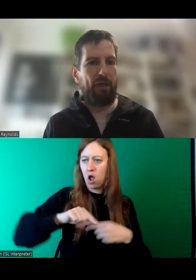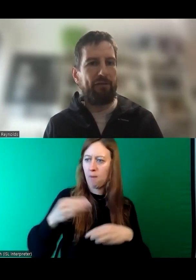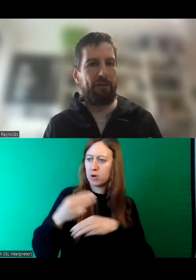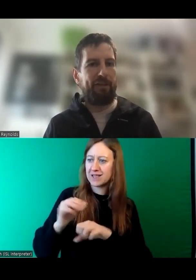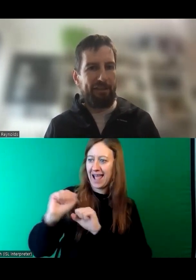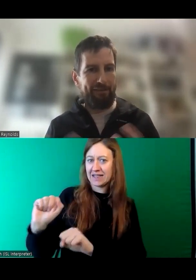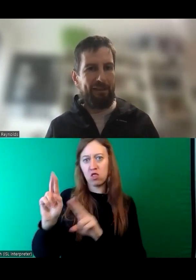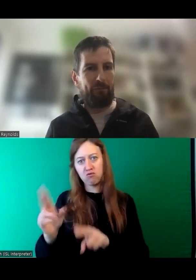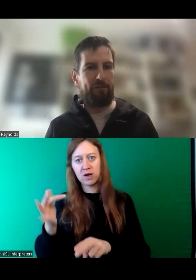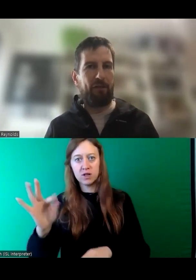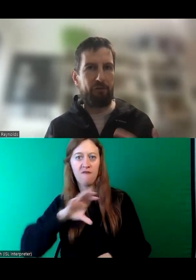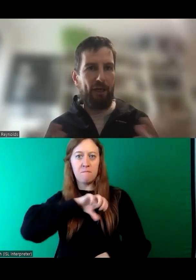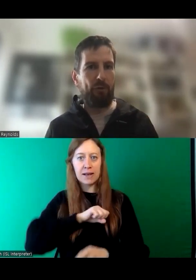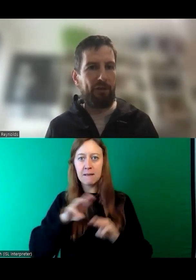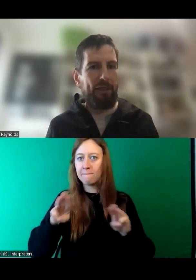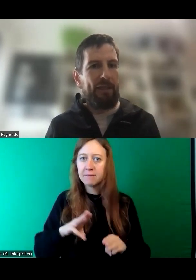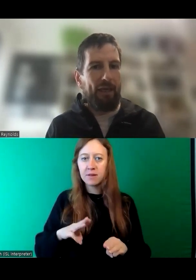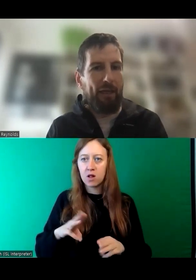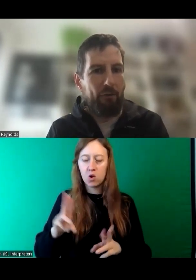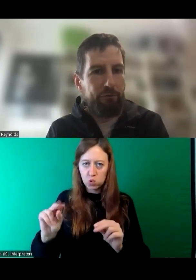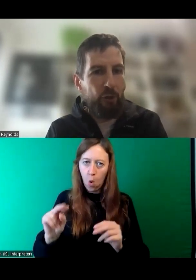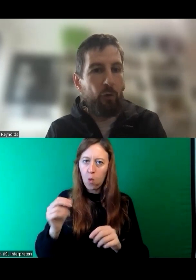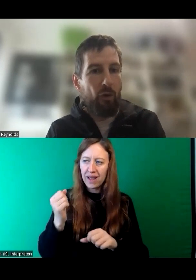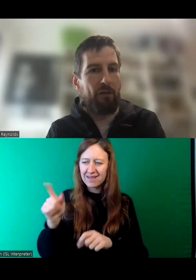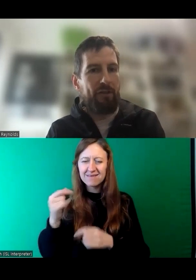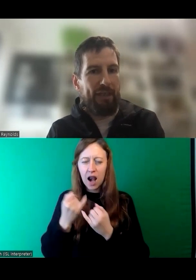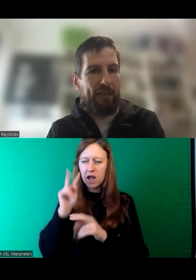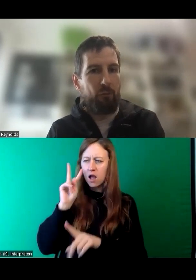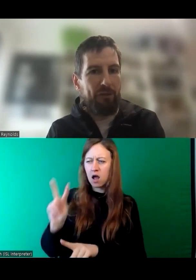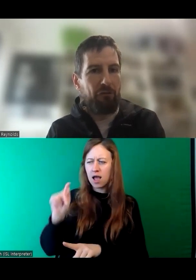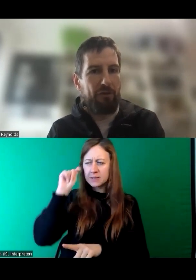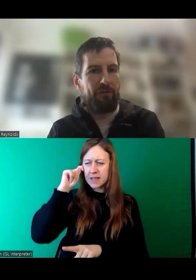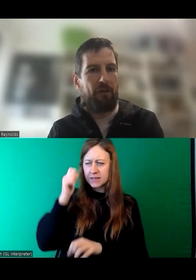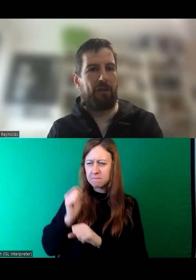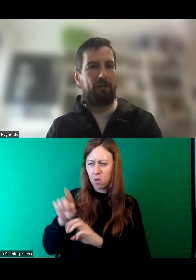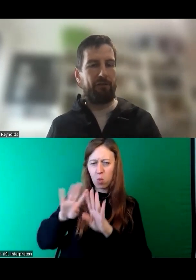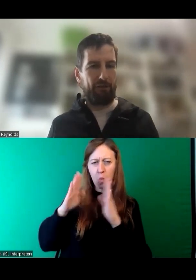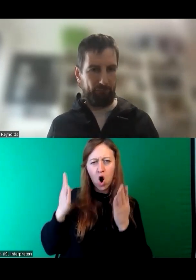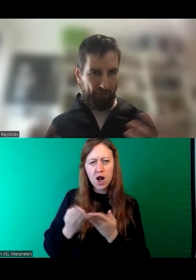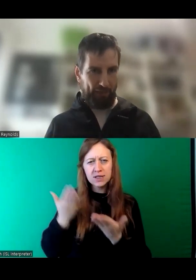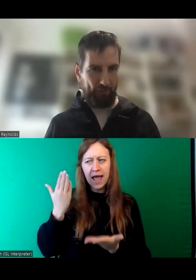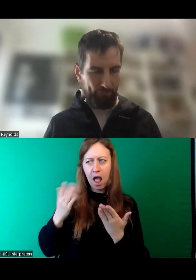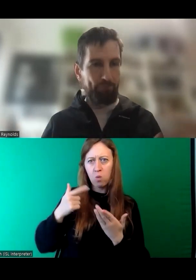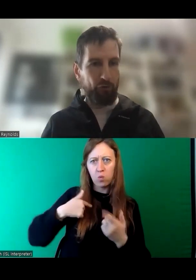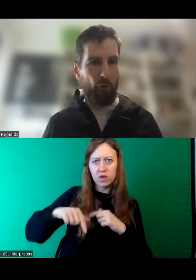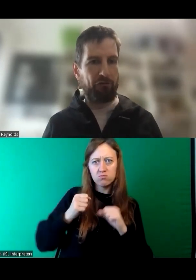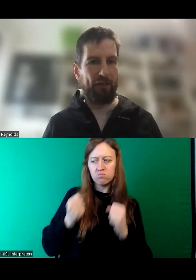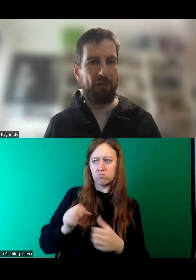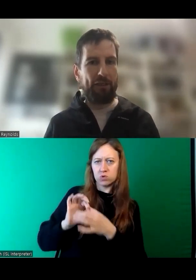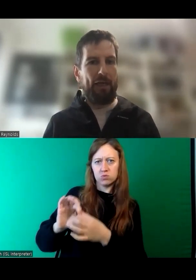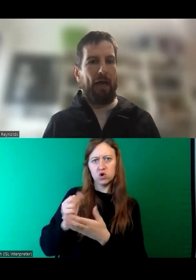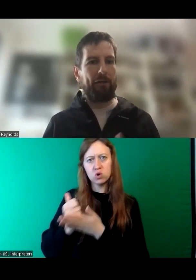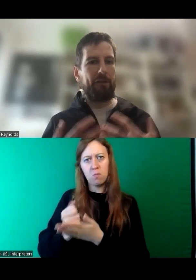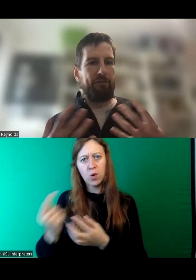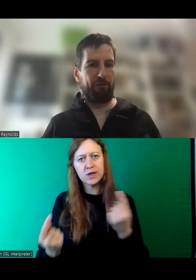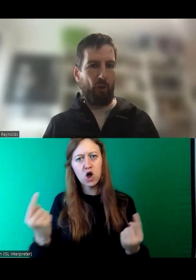rights of the Palestinians. It is a litmus test for how we view the world and engage with each other in solidarity much more